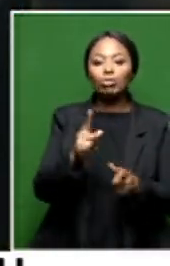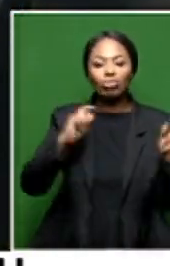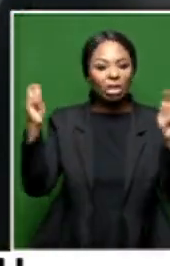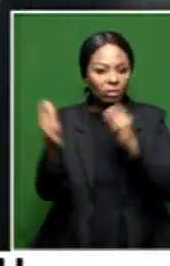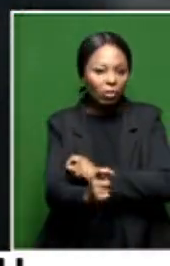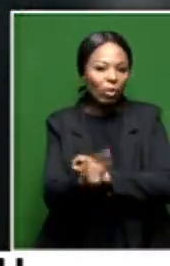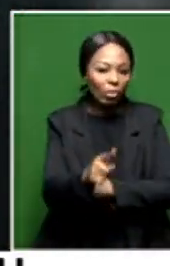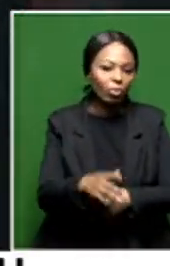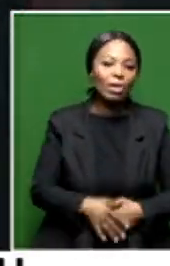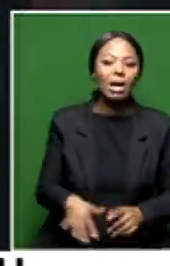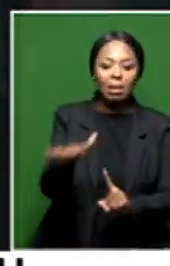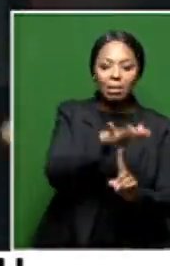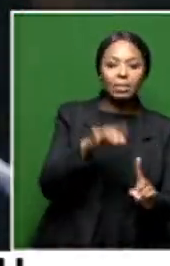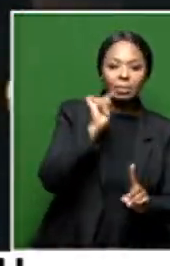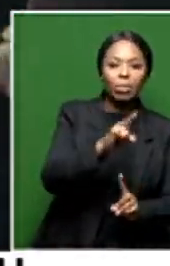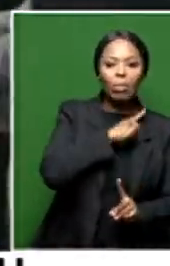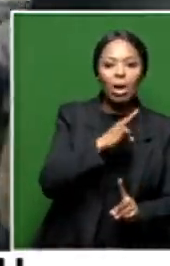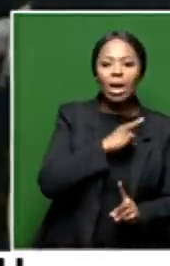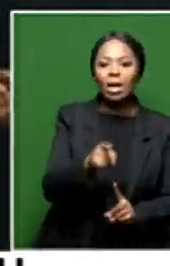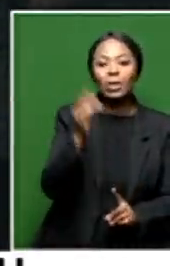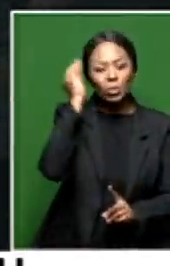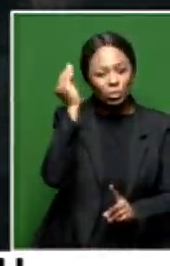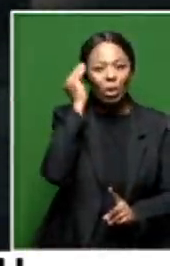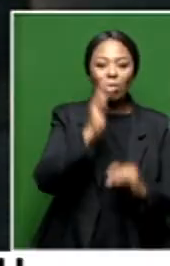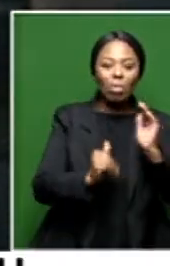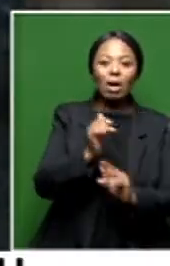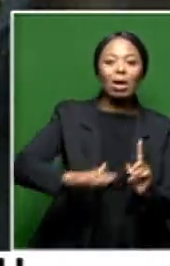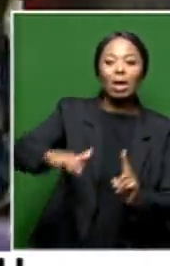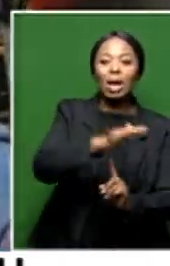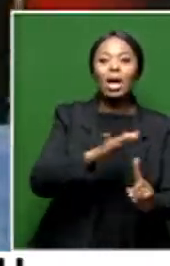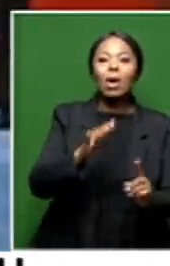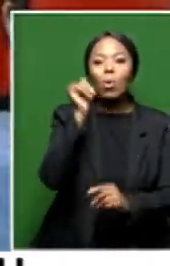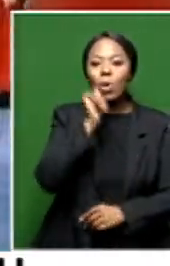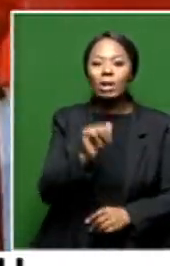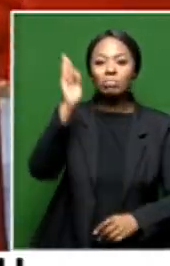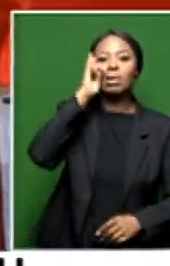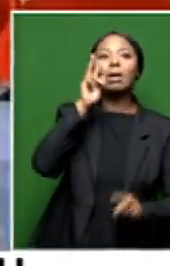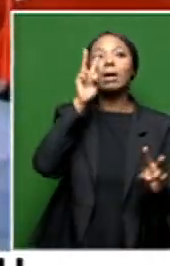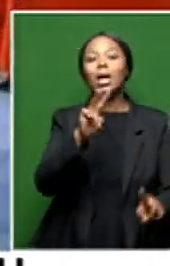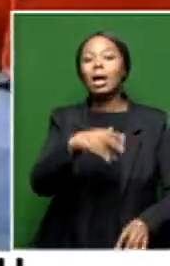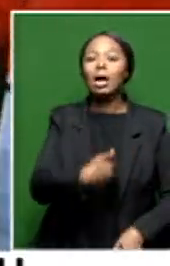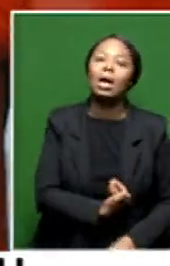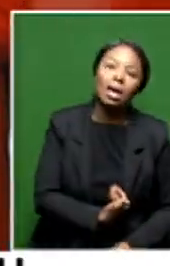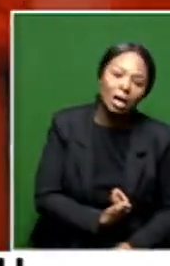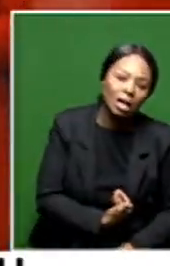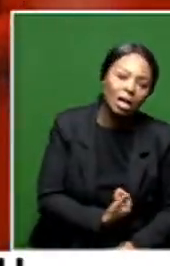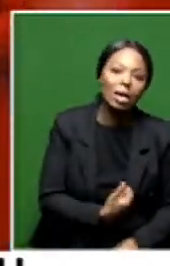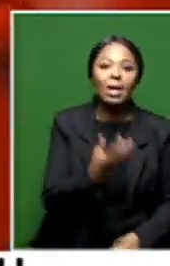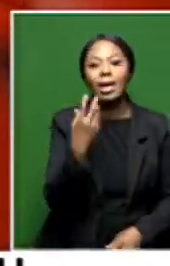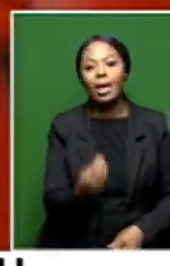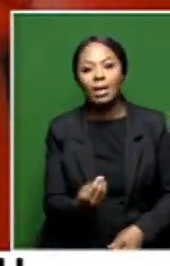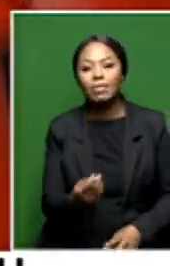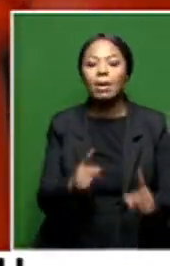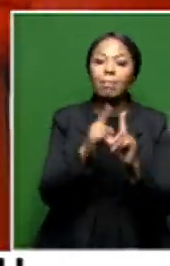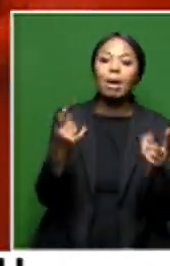know, those surroundings are very hurting, are very despicable. But we are glad that now we are beginning to take